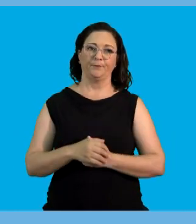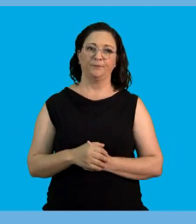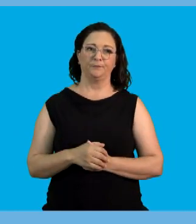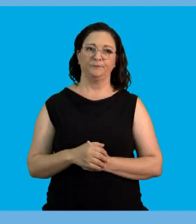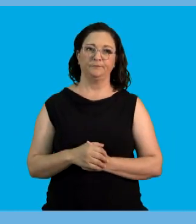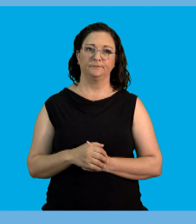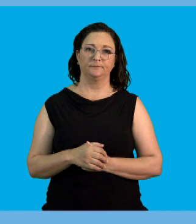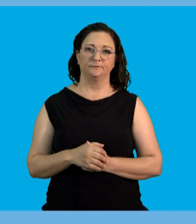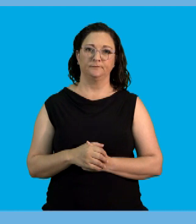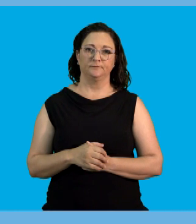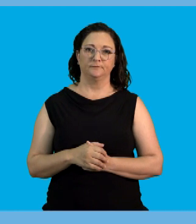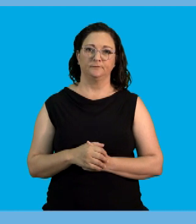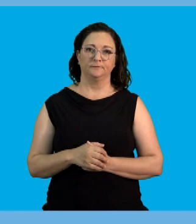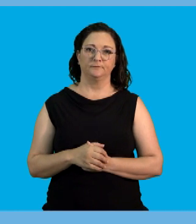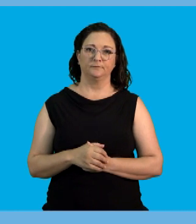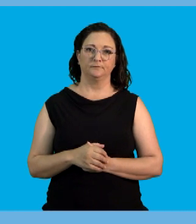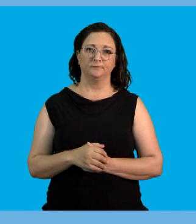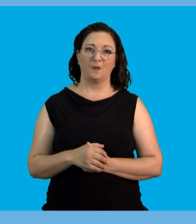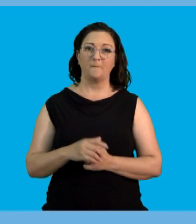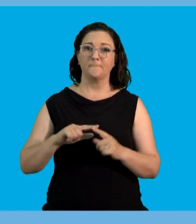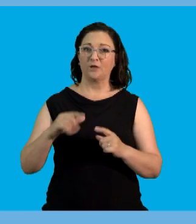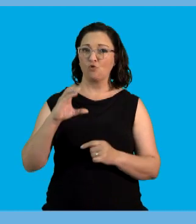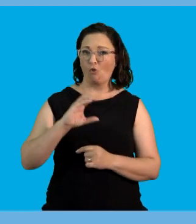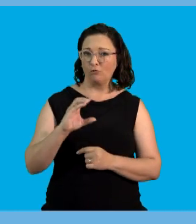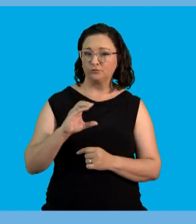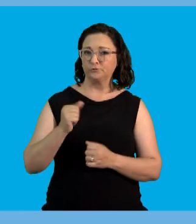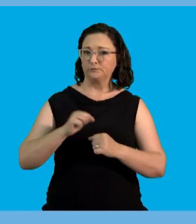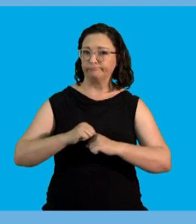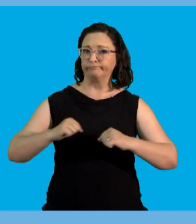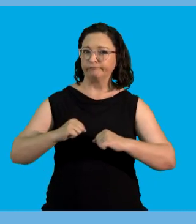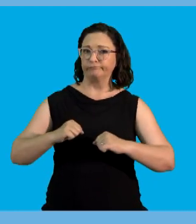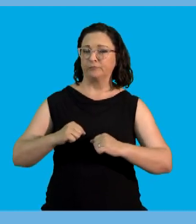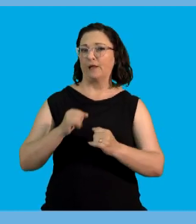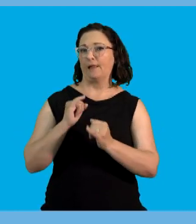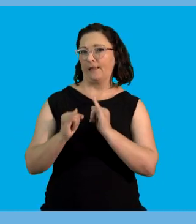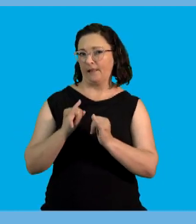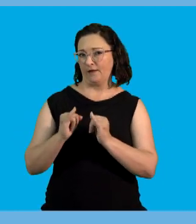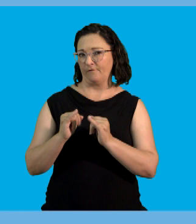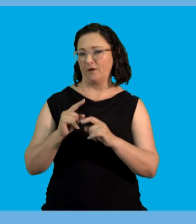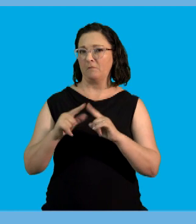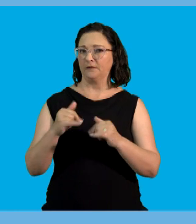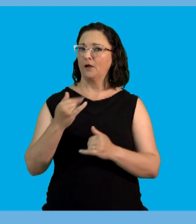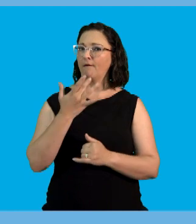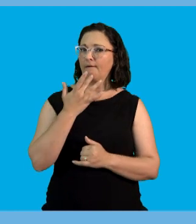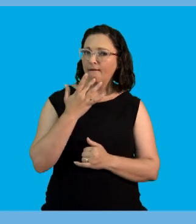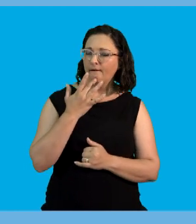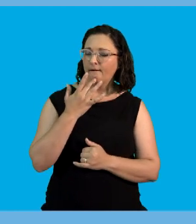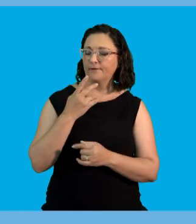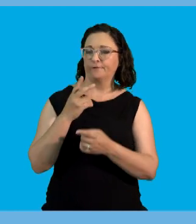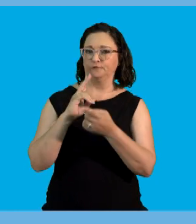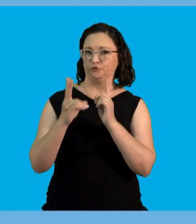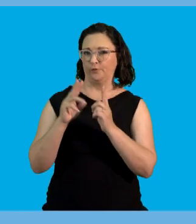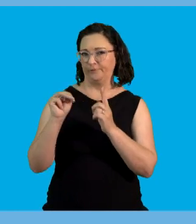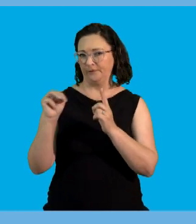iron. Concrete expands up to 11 millimeters. So the iron expands up to 12 millimeters.